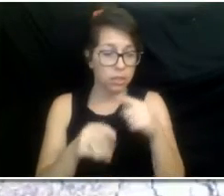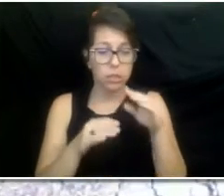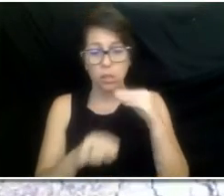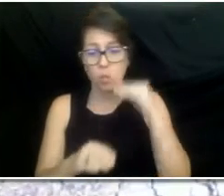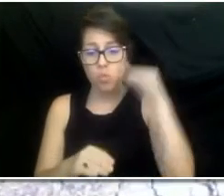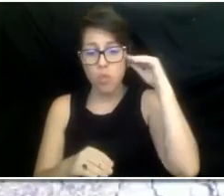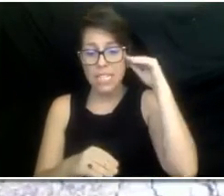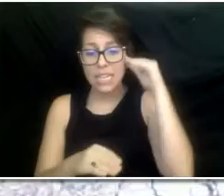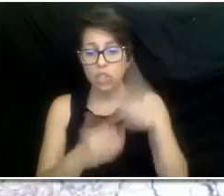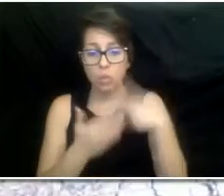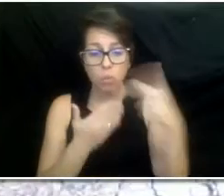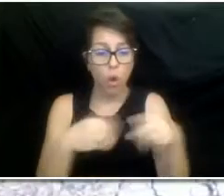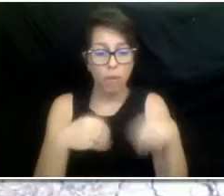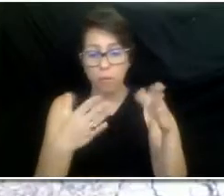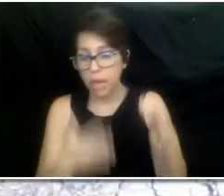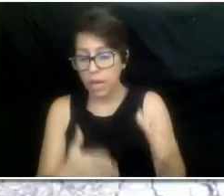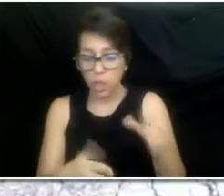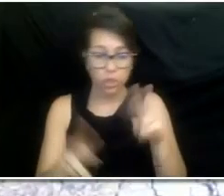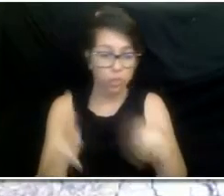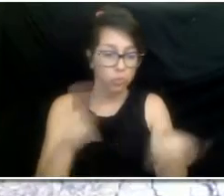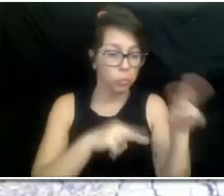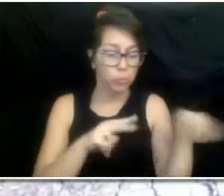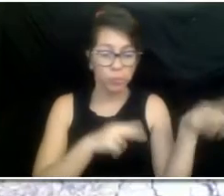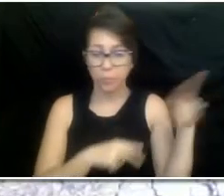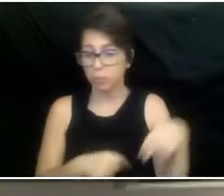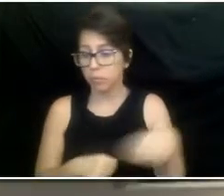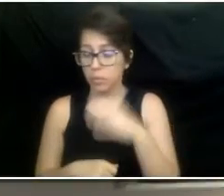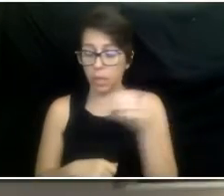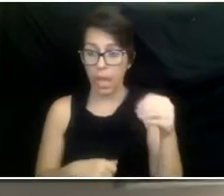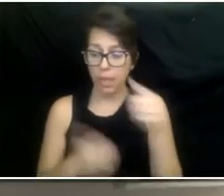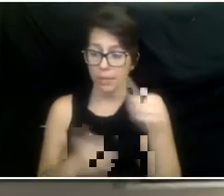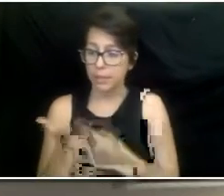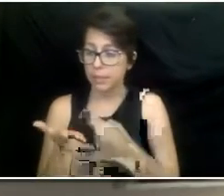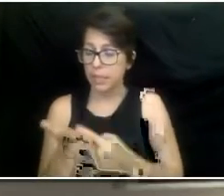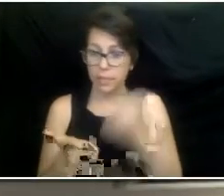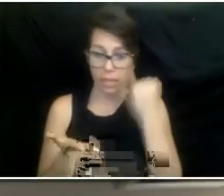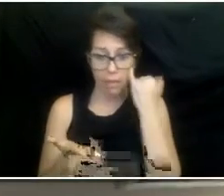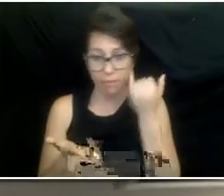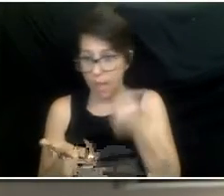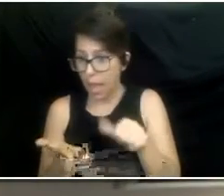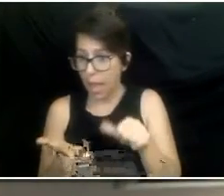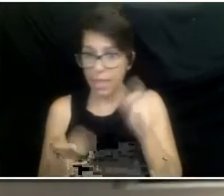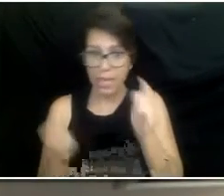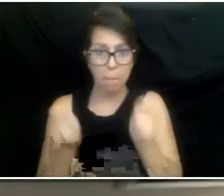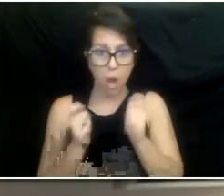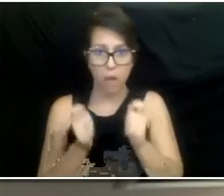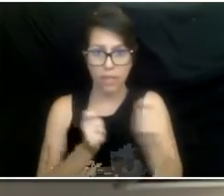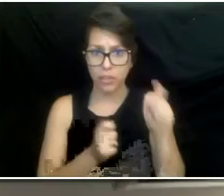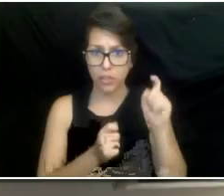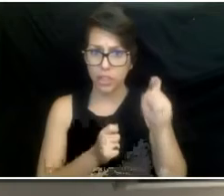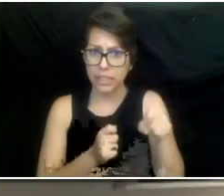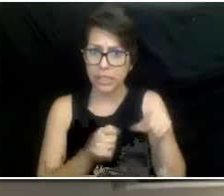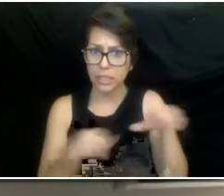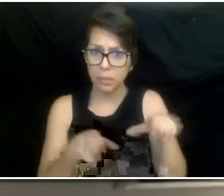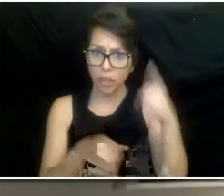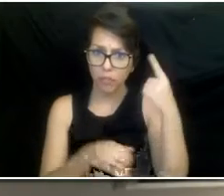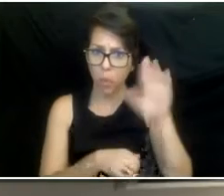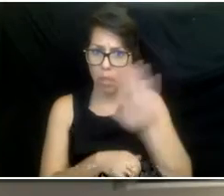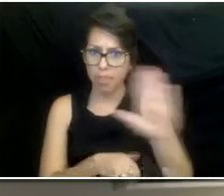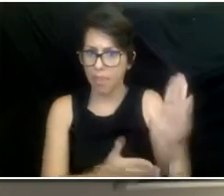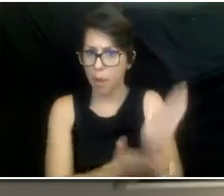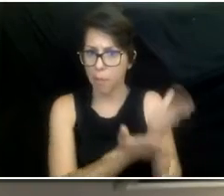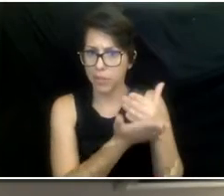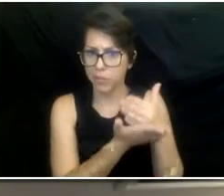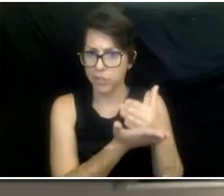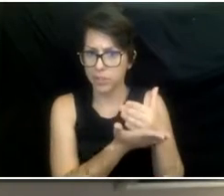have incurred uh due to covid well that that's that's encouraging and I just want to thank Helen and Donovan for bringing this up